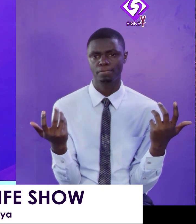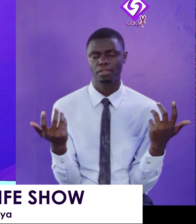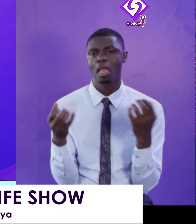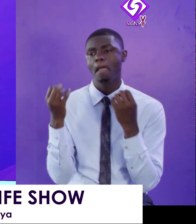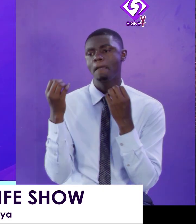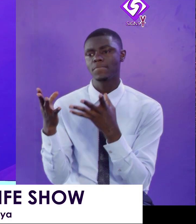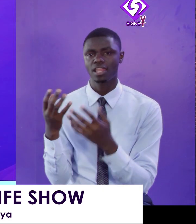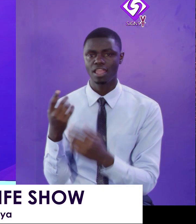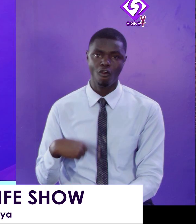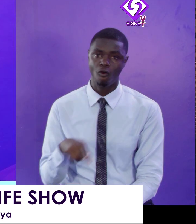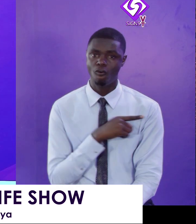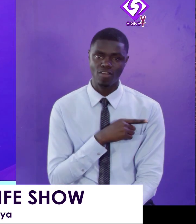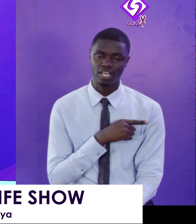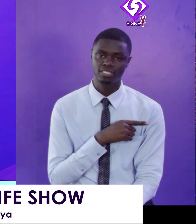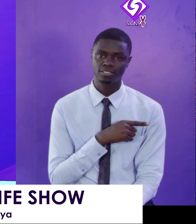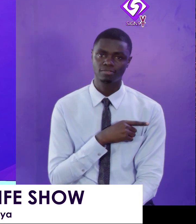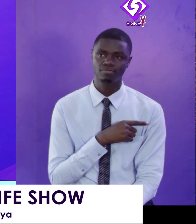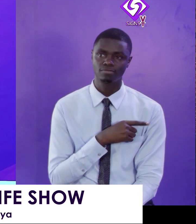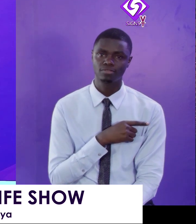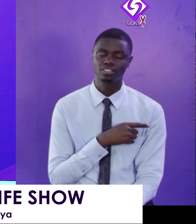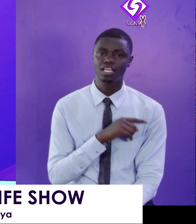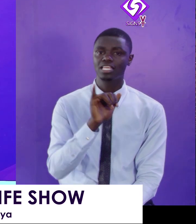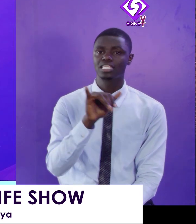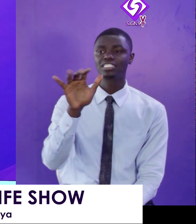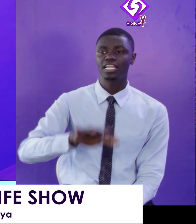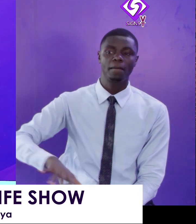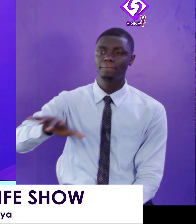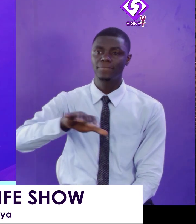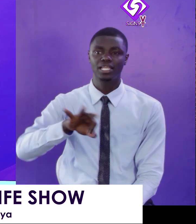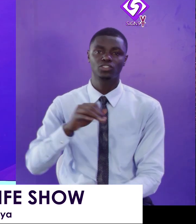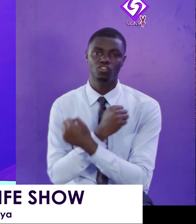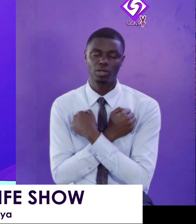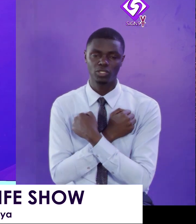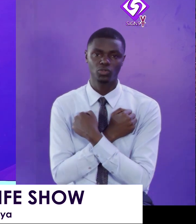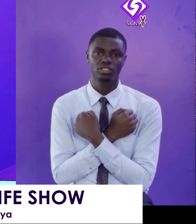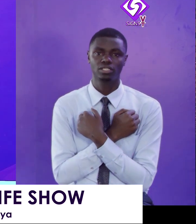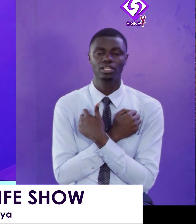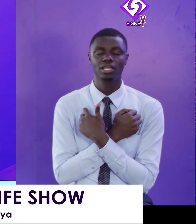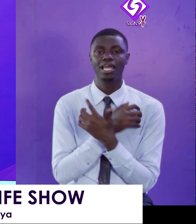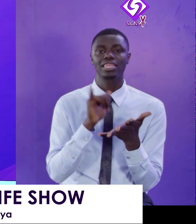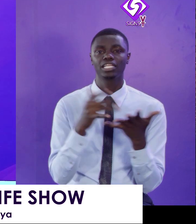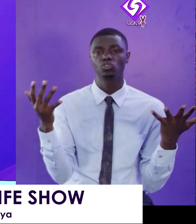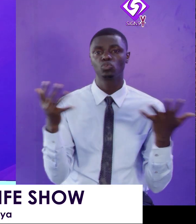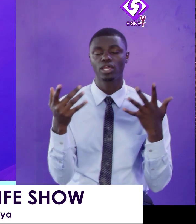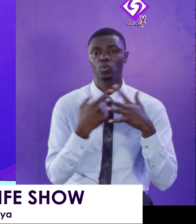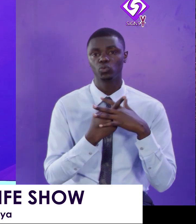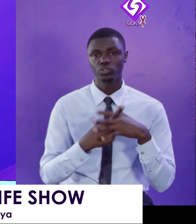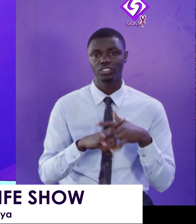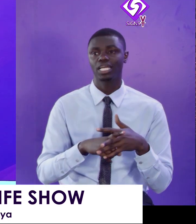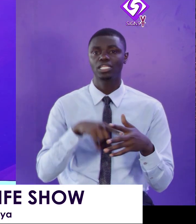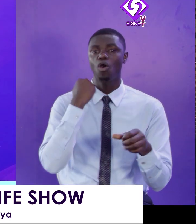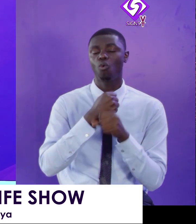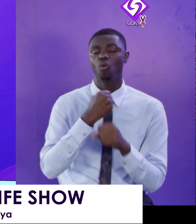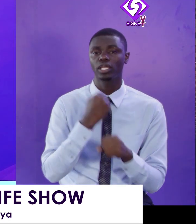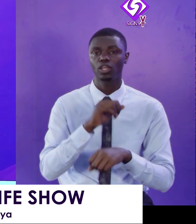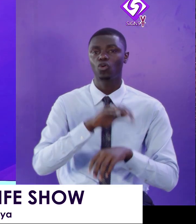many of us. It is just at that place of passion. That's where we start working on very good